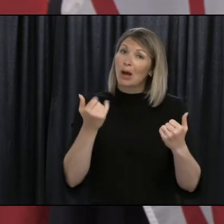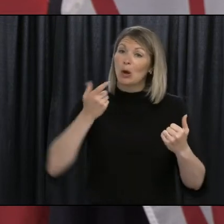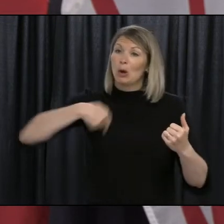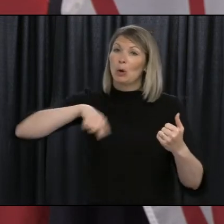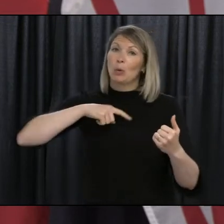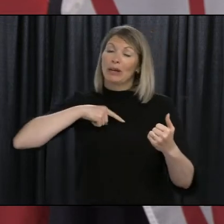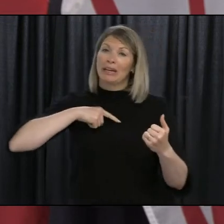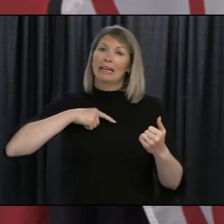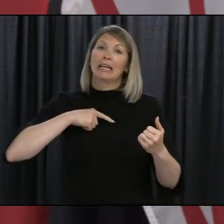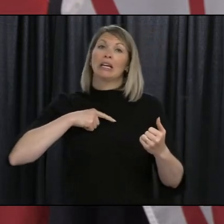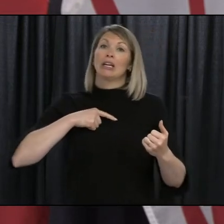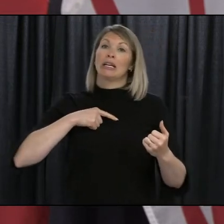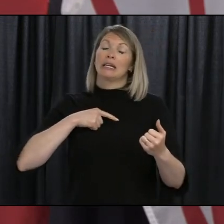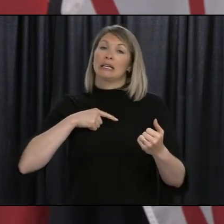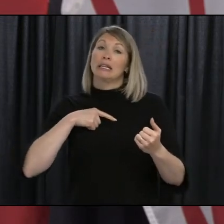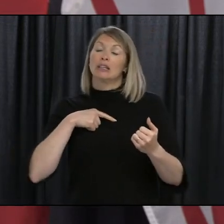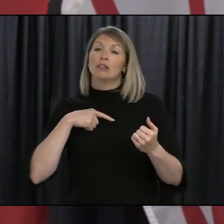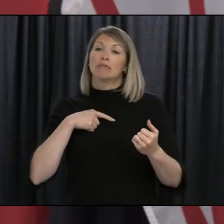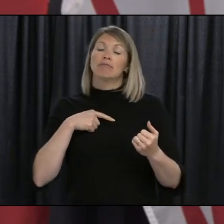$2.4 billion in